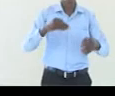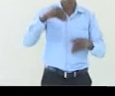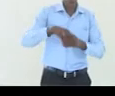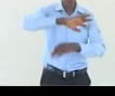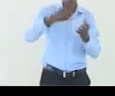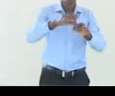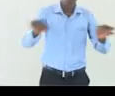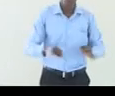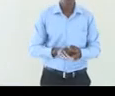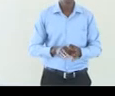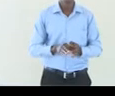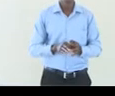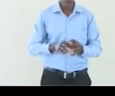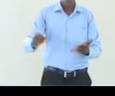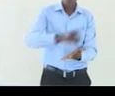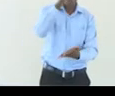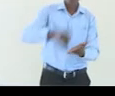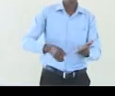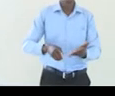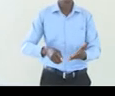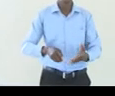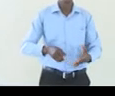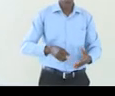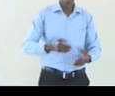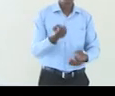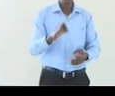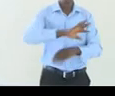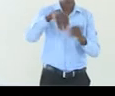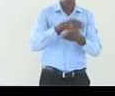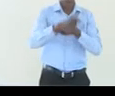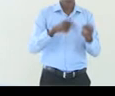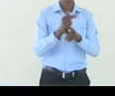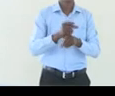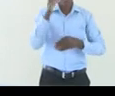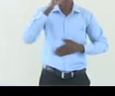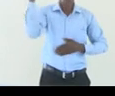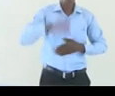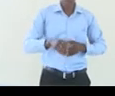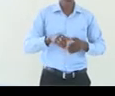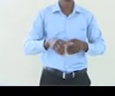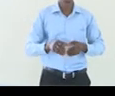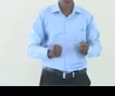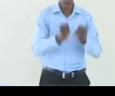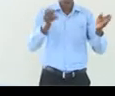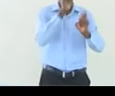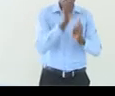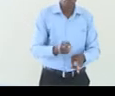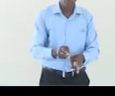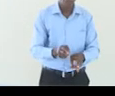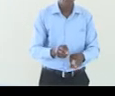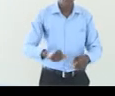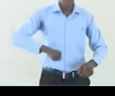its forms. Next, discrimination of all kinds, corruption and dishonesty,